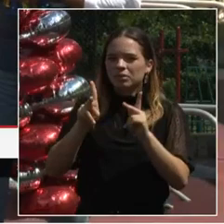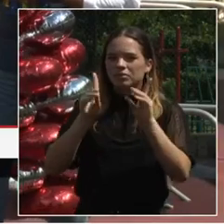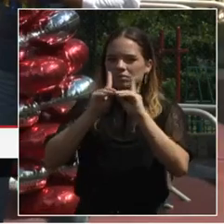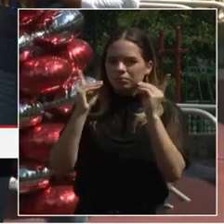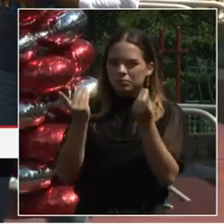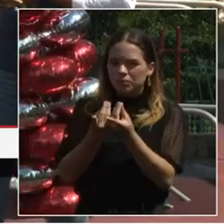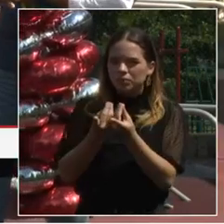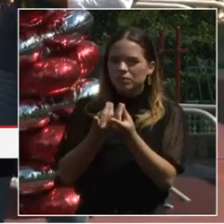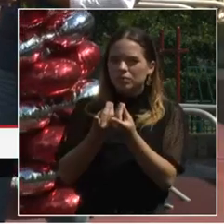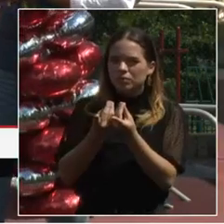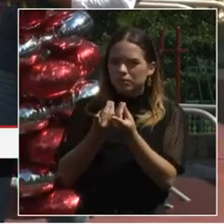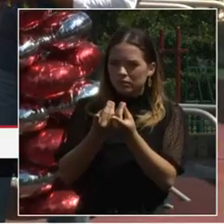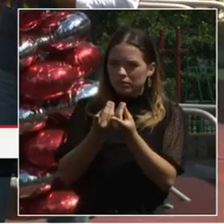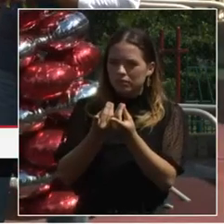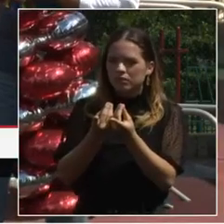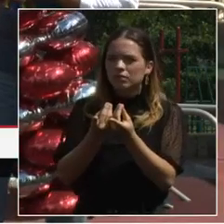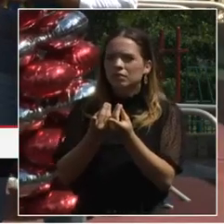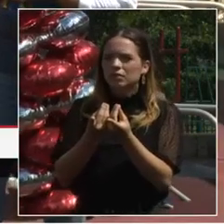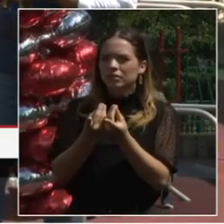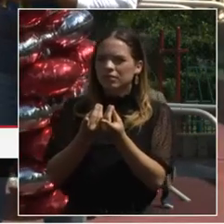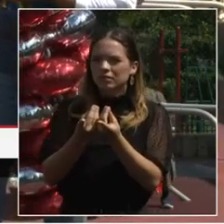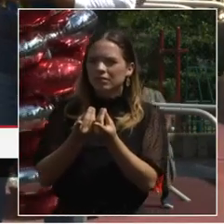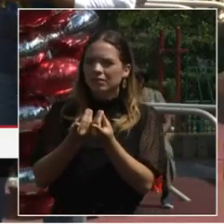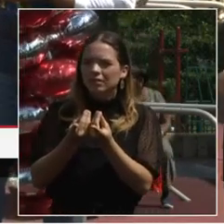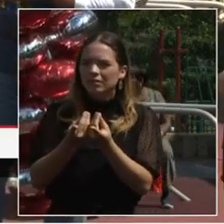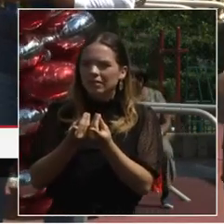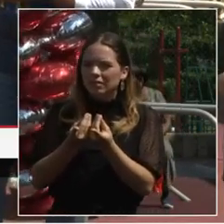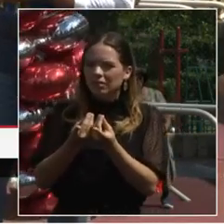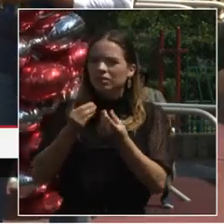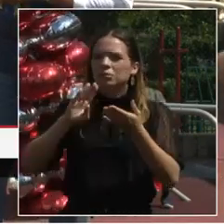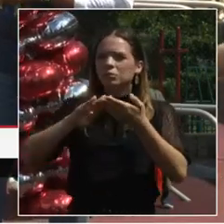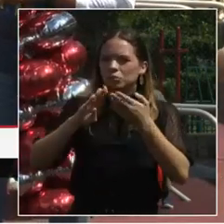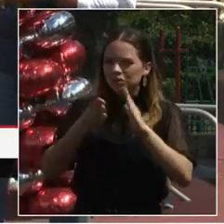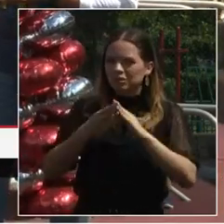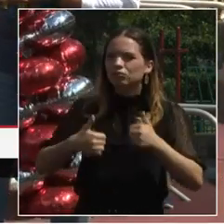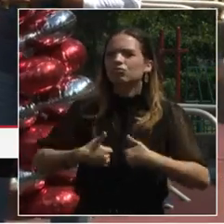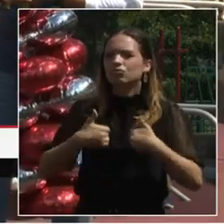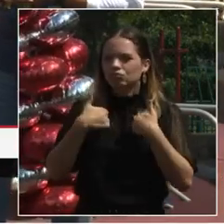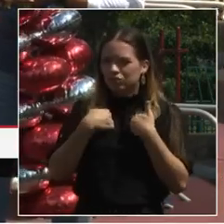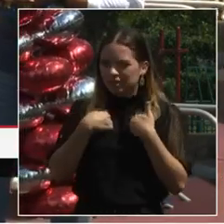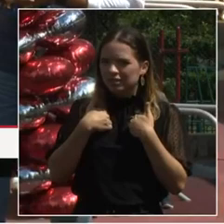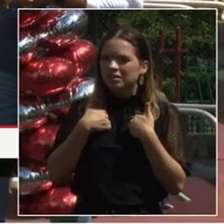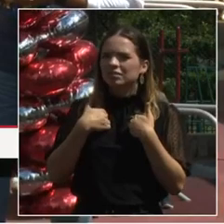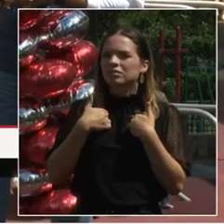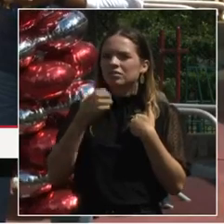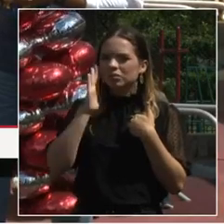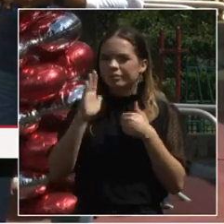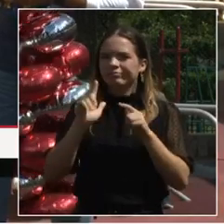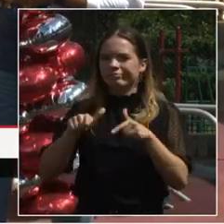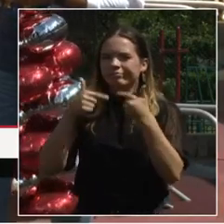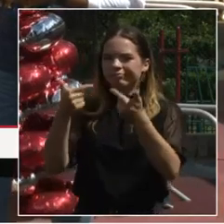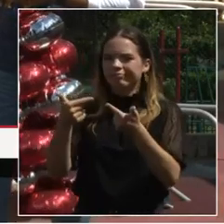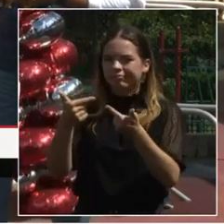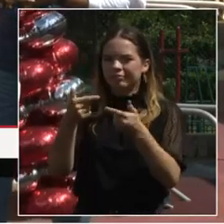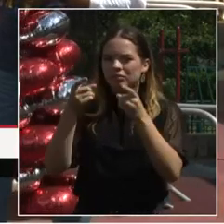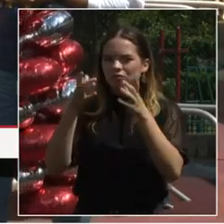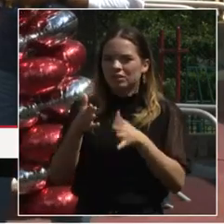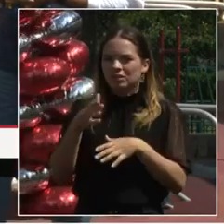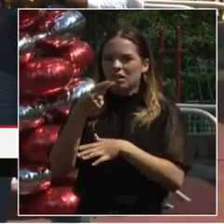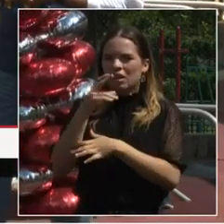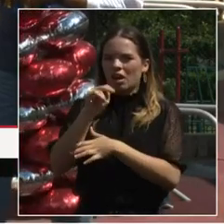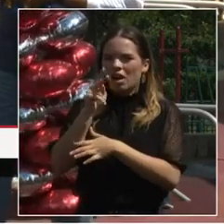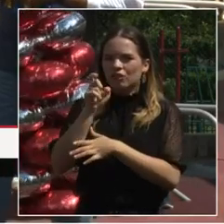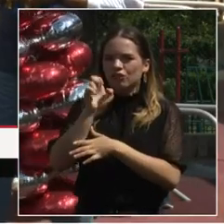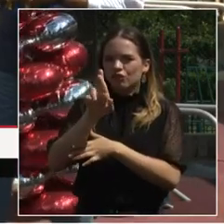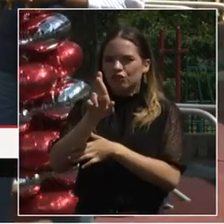he's going to acknowledge our amazing Department of Aging and Community Living. So with that, I'm going to turn it back over to Director Hunter, who is going to continue to deliver for